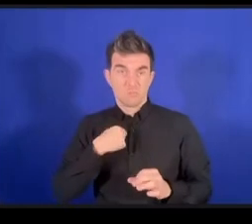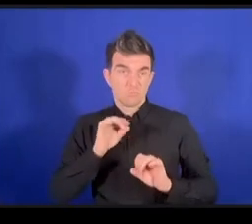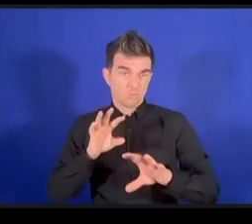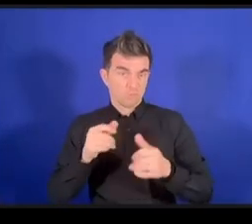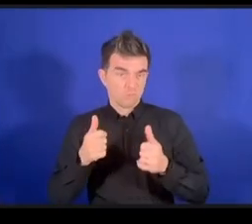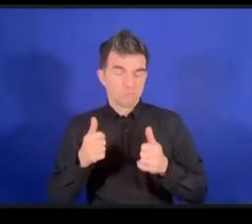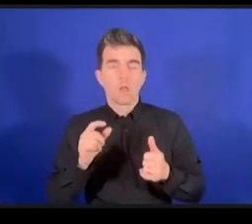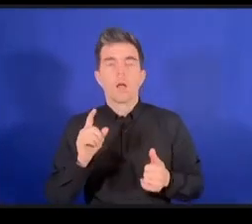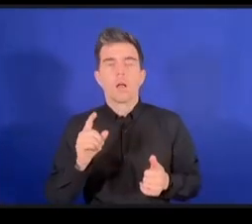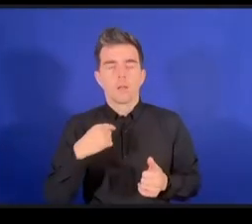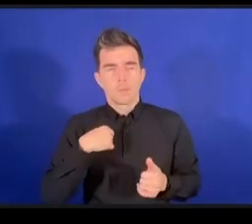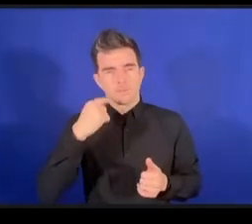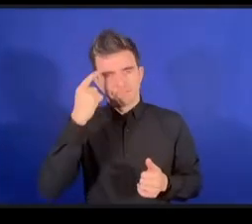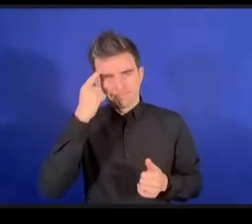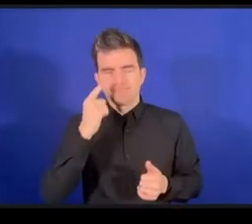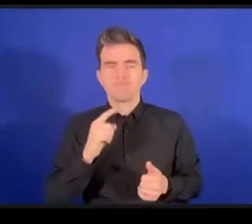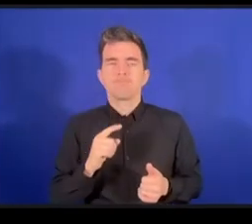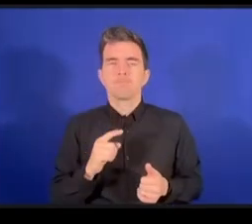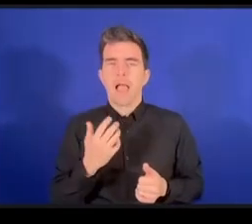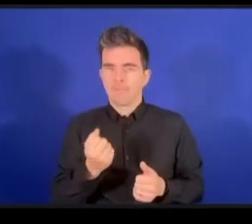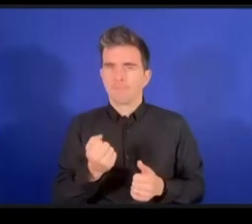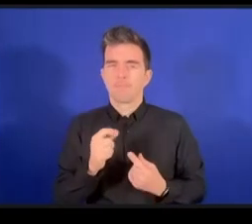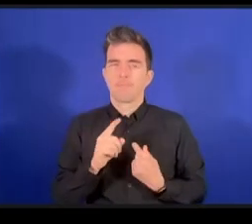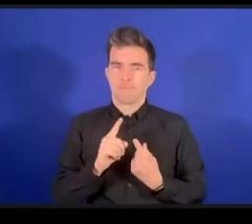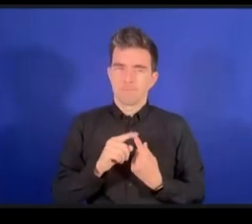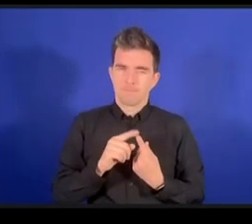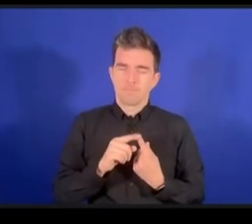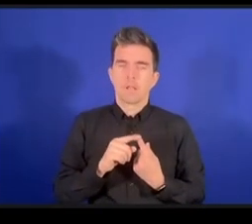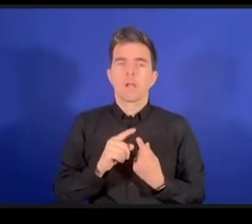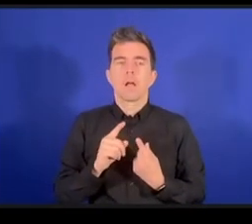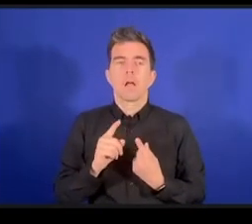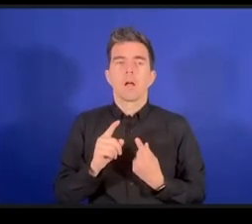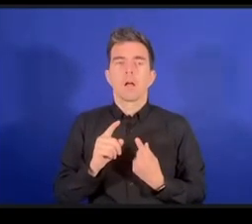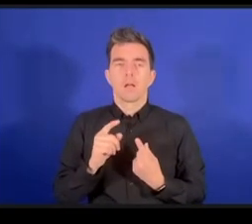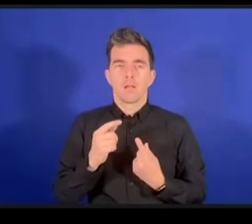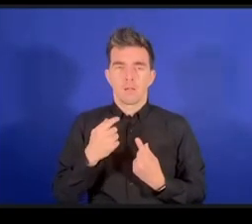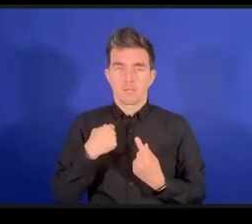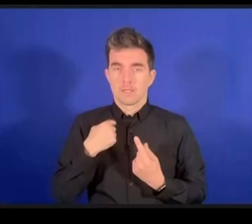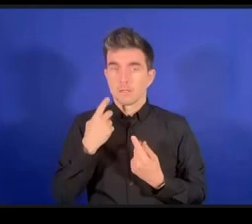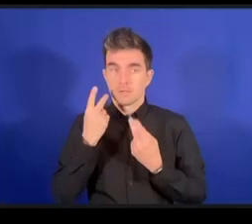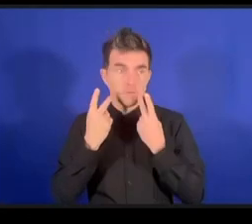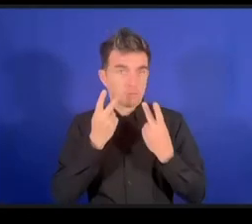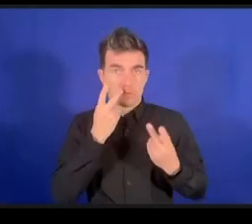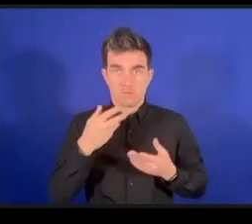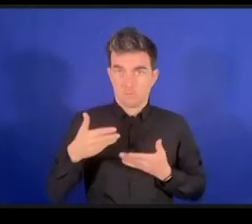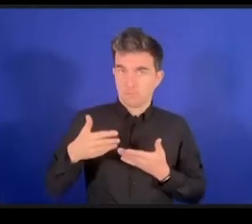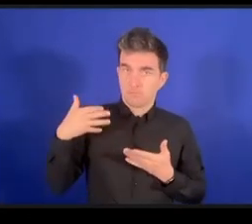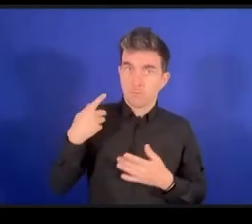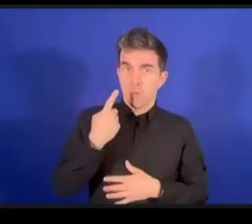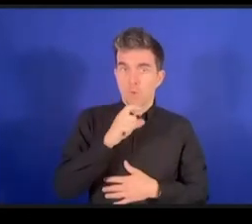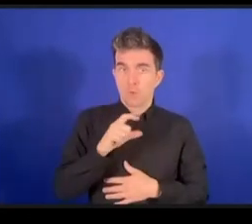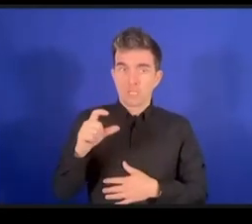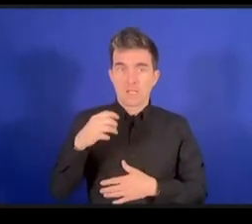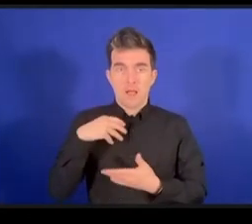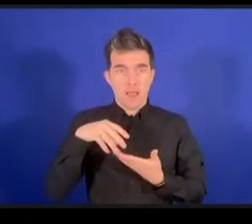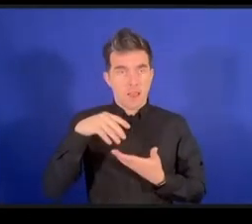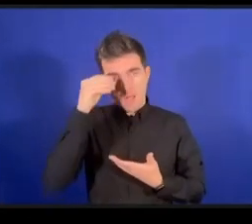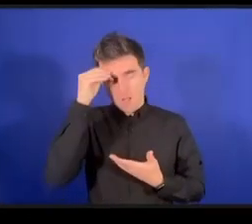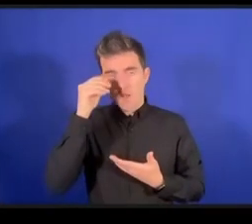week, how much the work that we do in the education system around access to knowledge